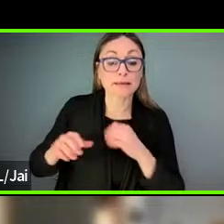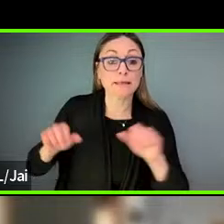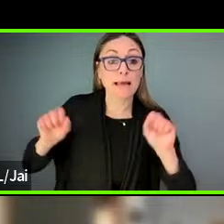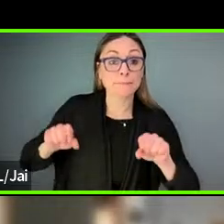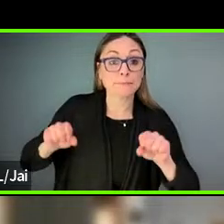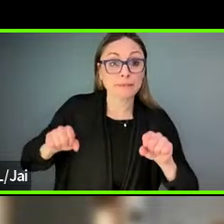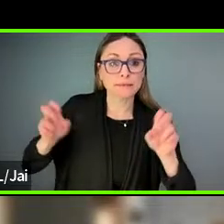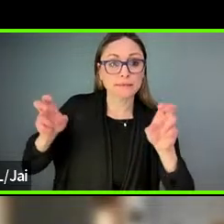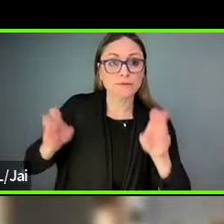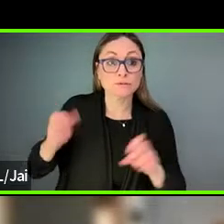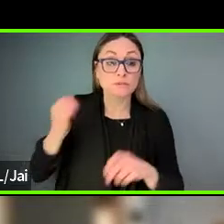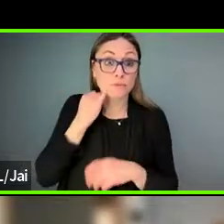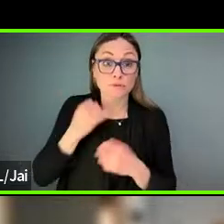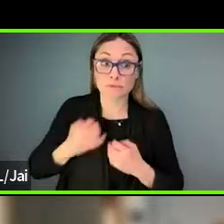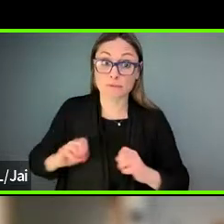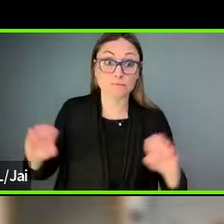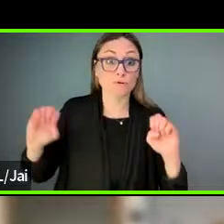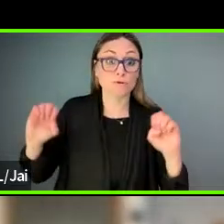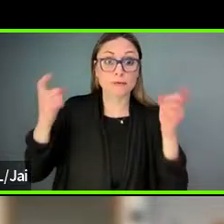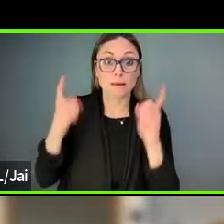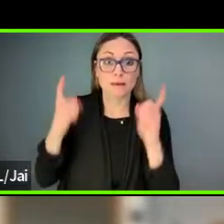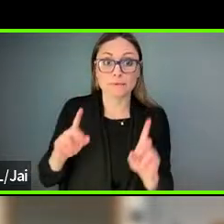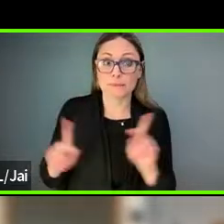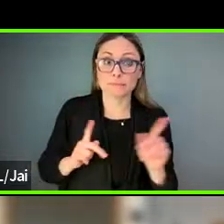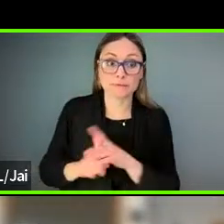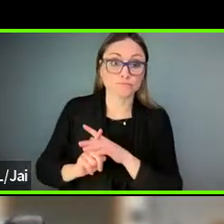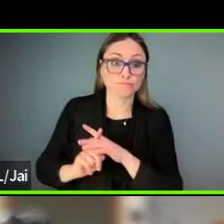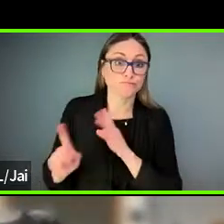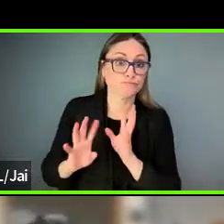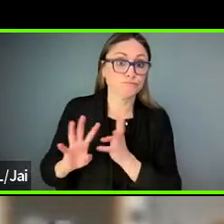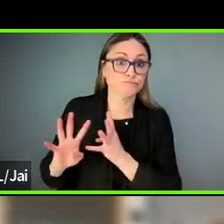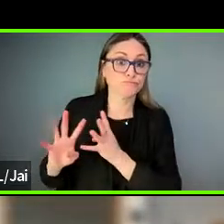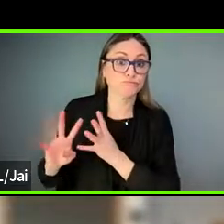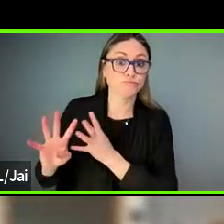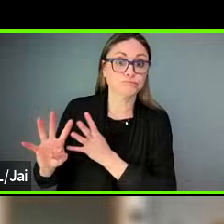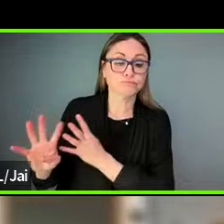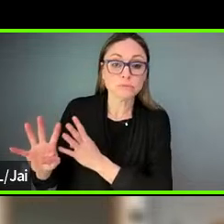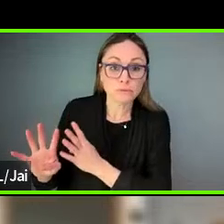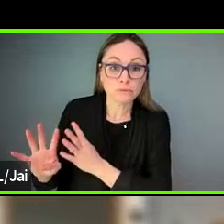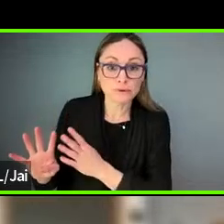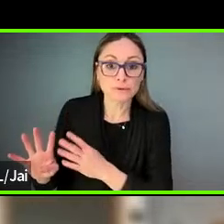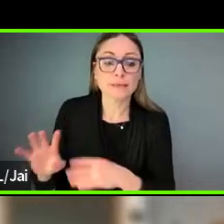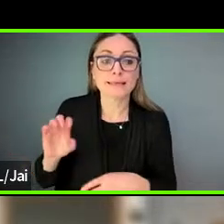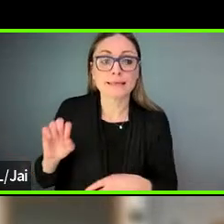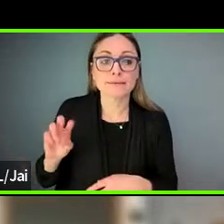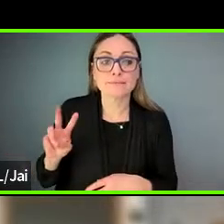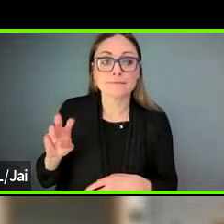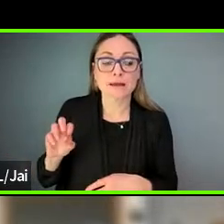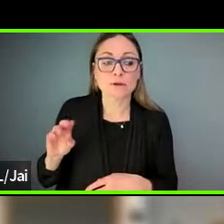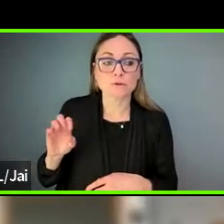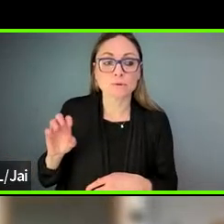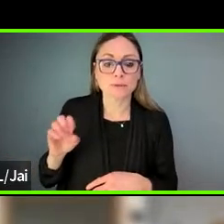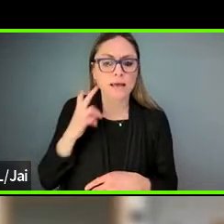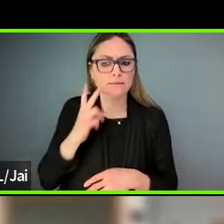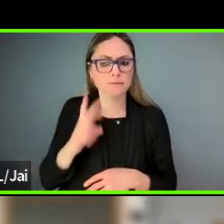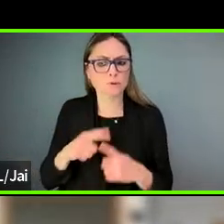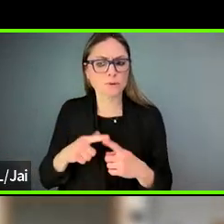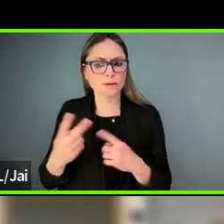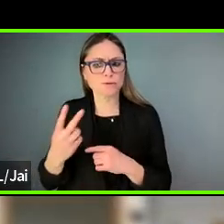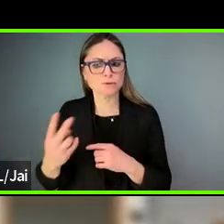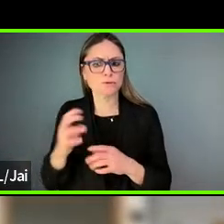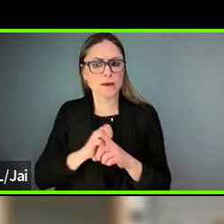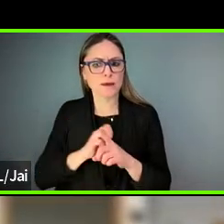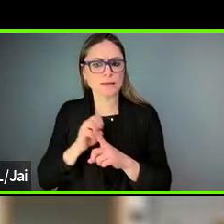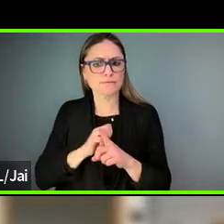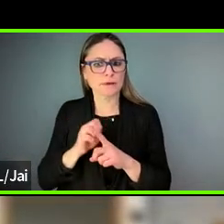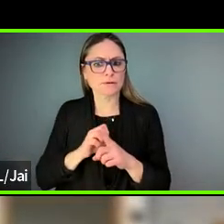is an emergency that happens and folks need to evacuate? I saw you had kind of 2 elevator options and stuff like that on both